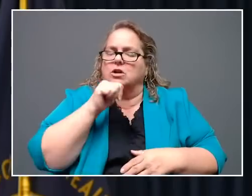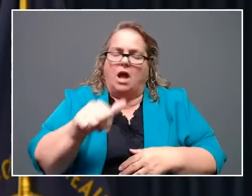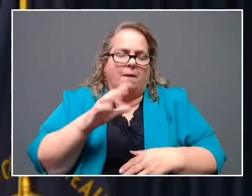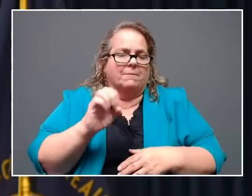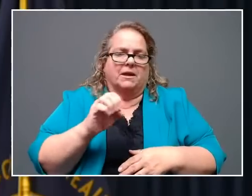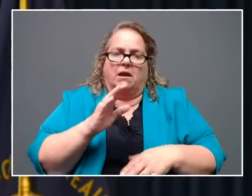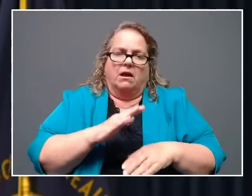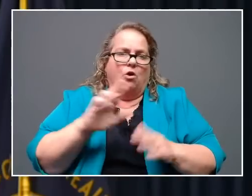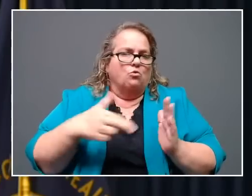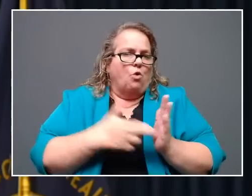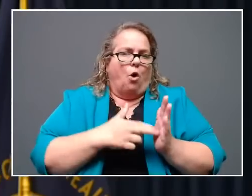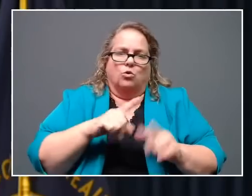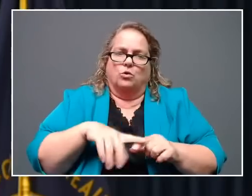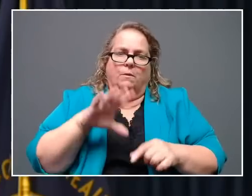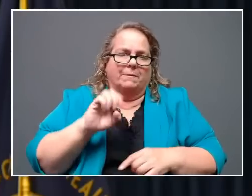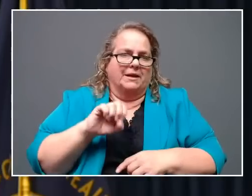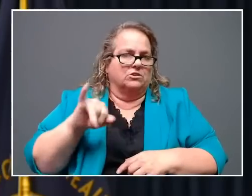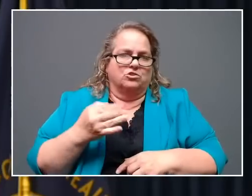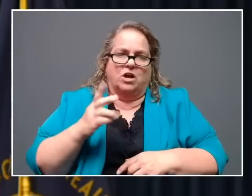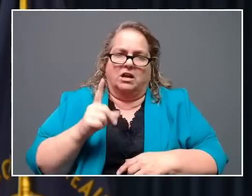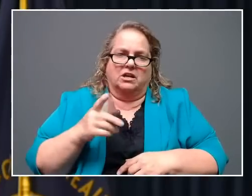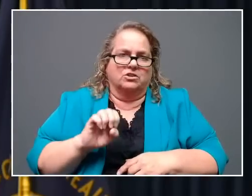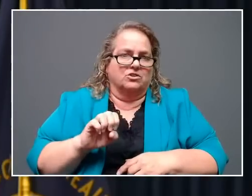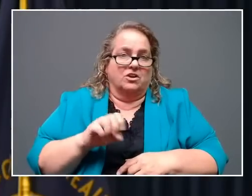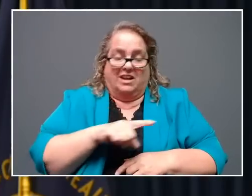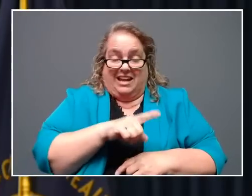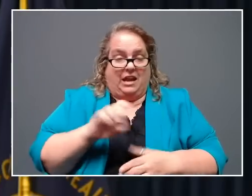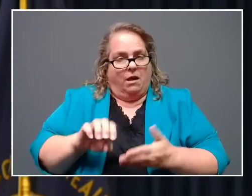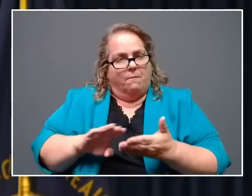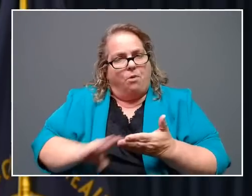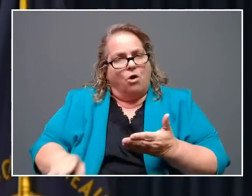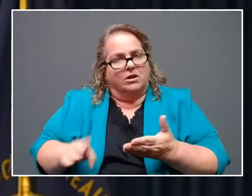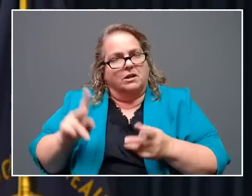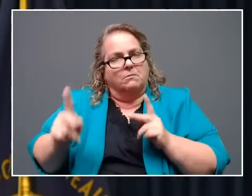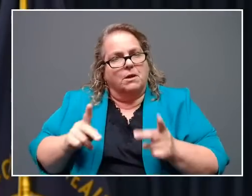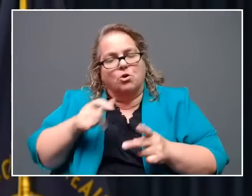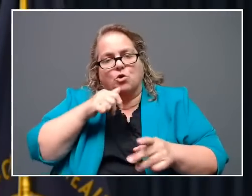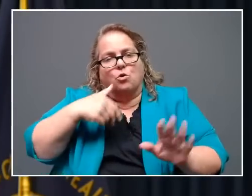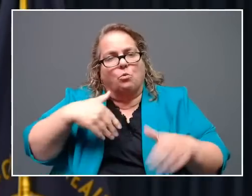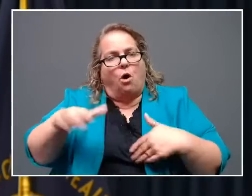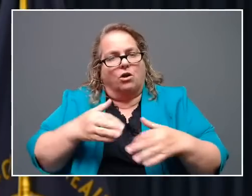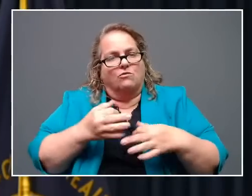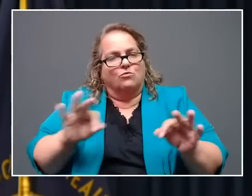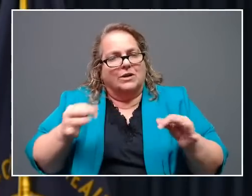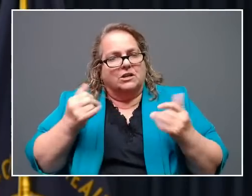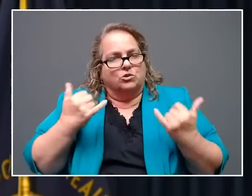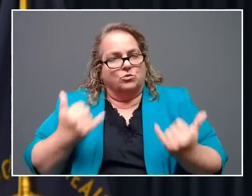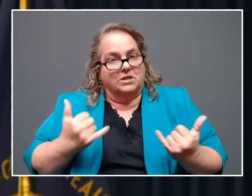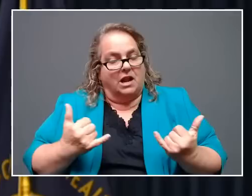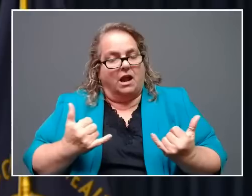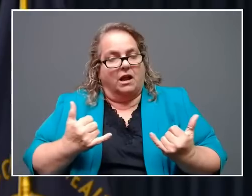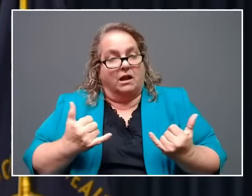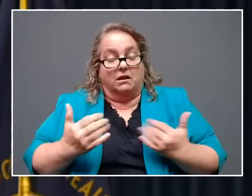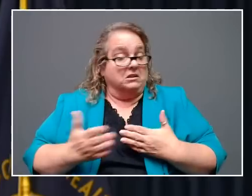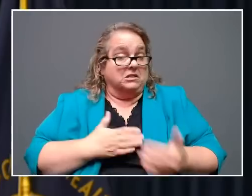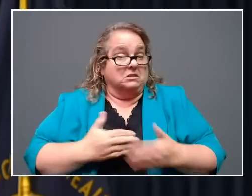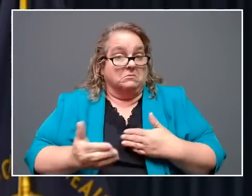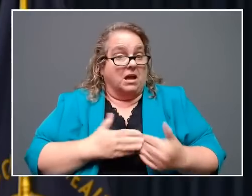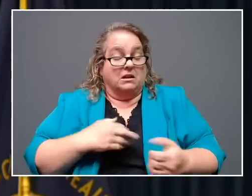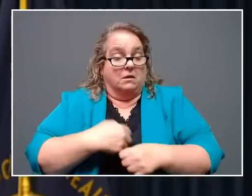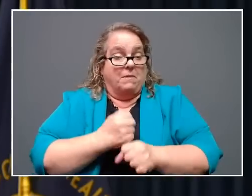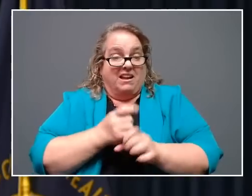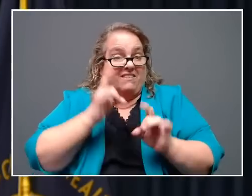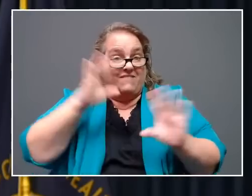who were pardoned who are walking free today despite committing terrible, violent crimes. I don't know how the